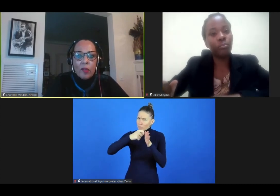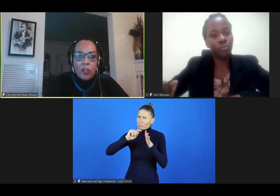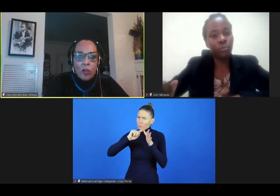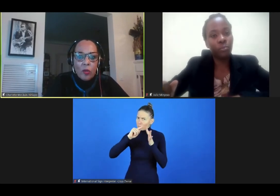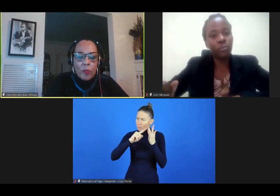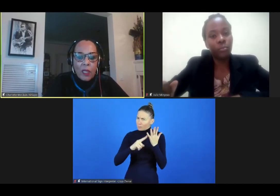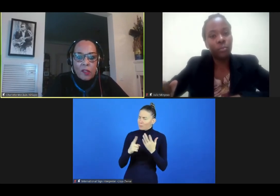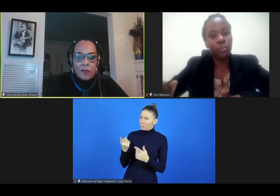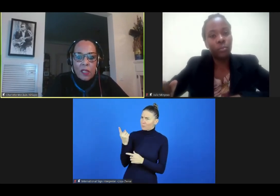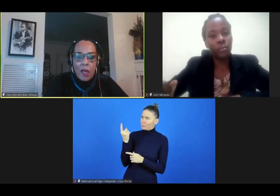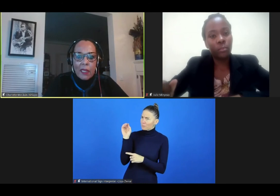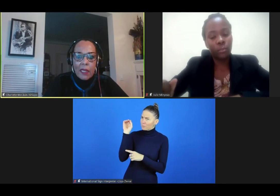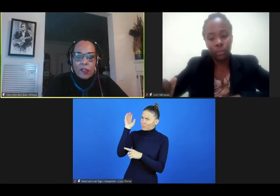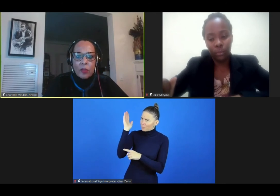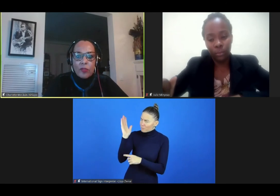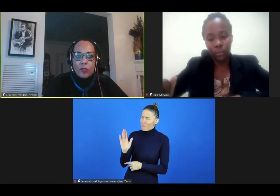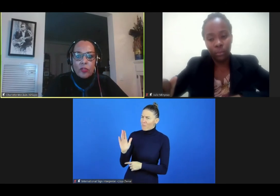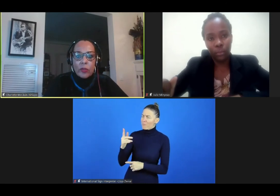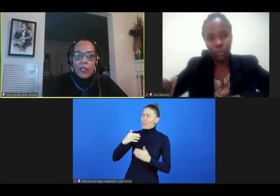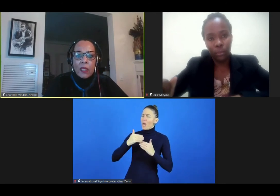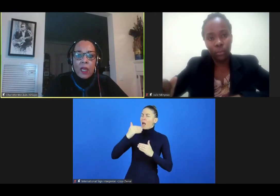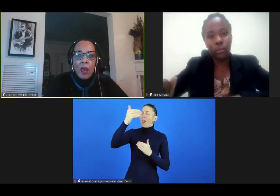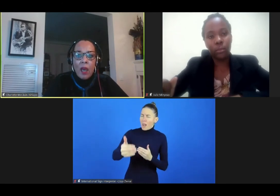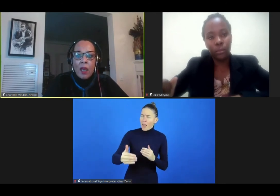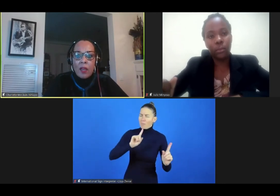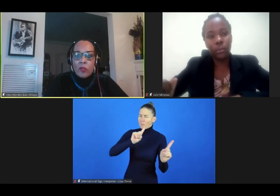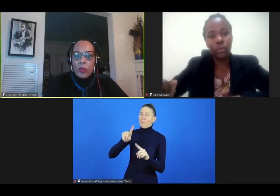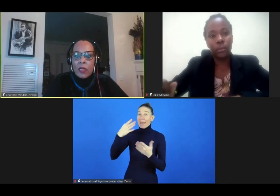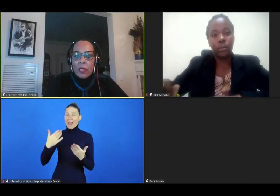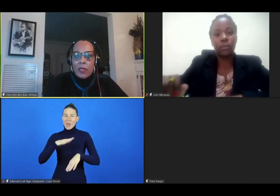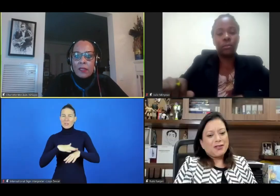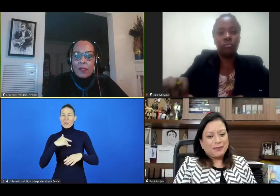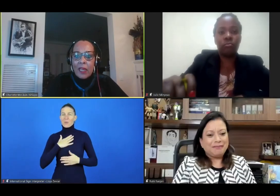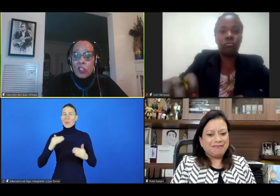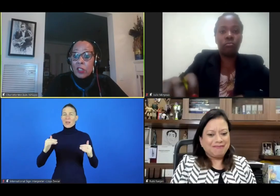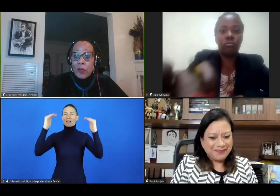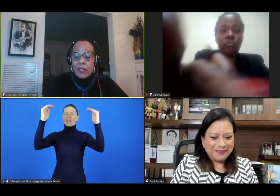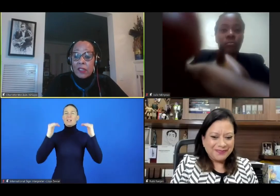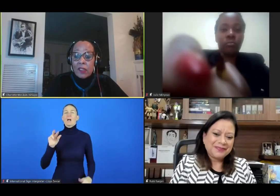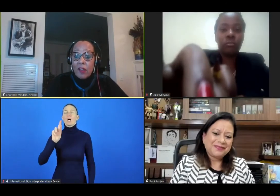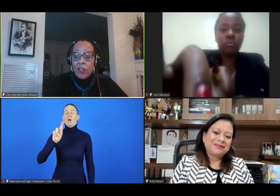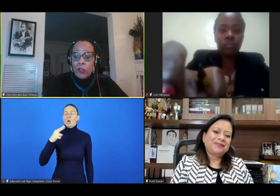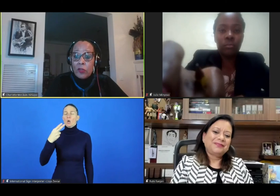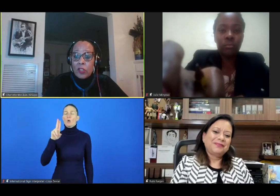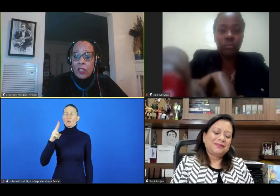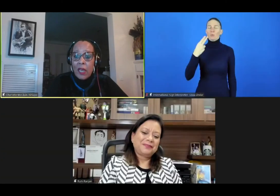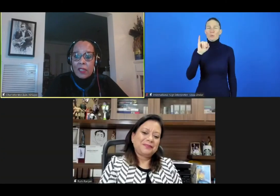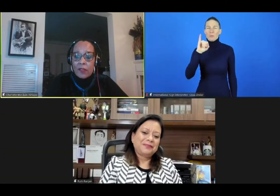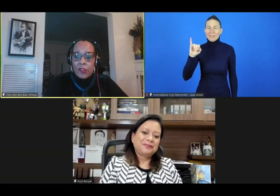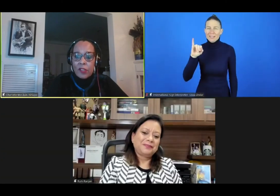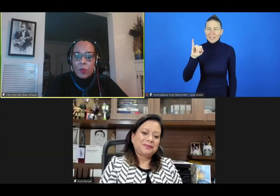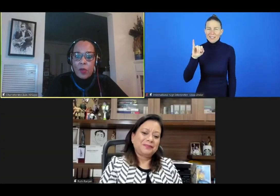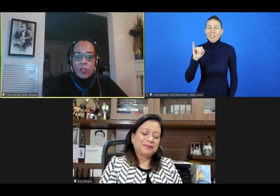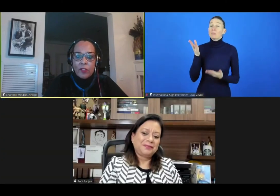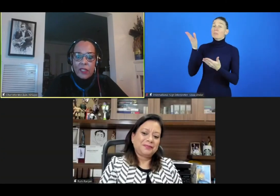But, you know, because of the time, I'd like to move to Rui. Rui is the Managing Director of Inclusion and